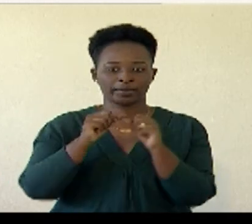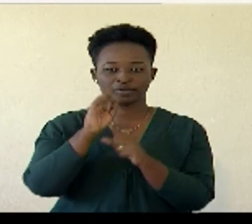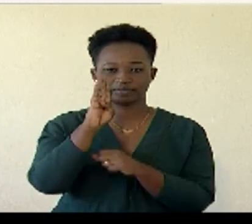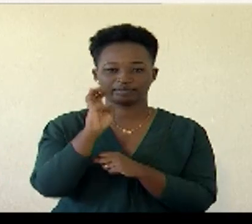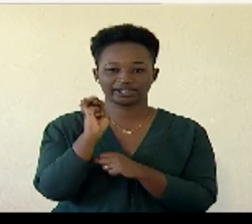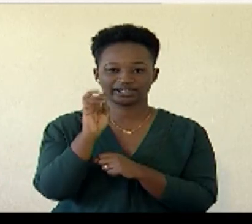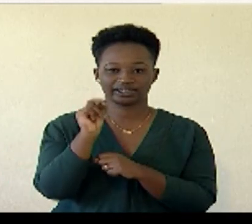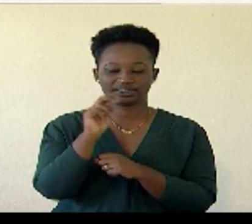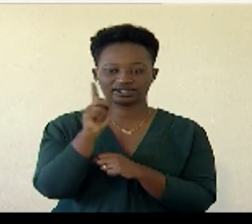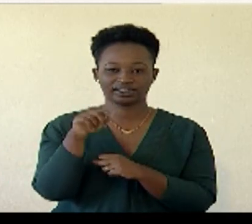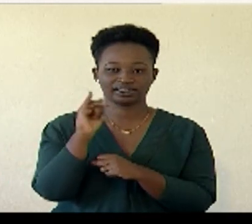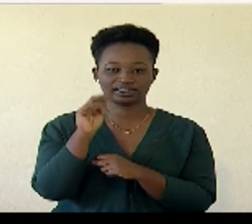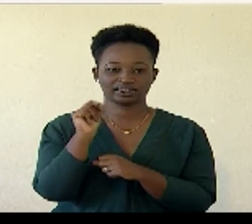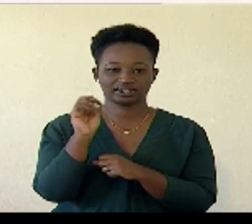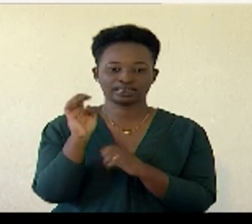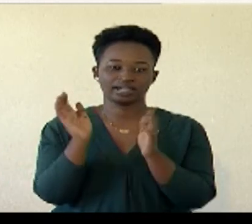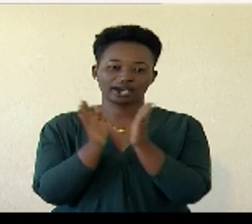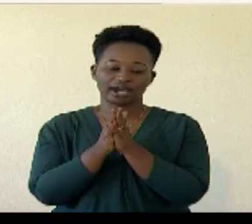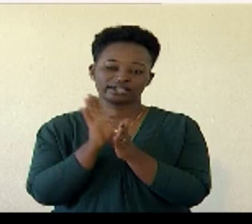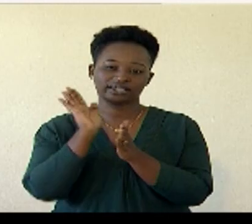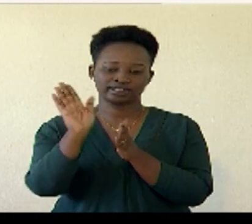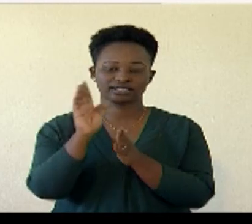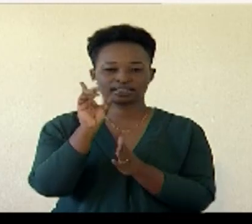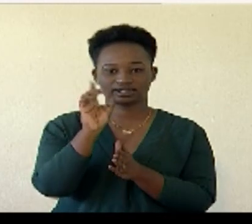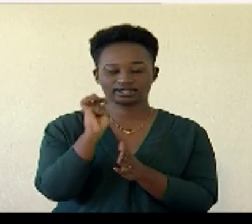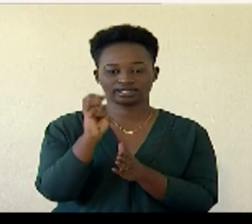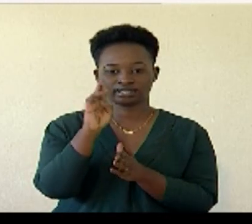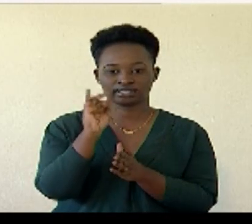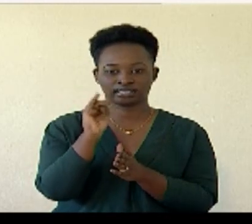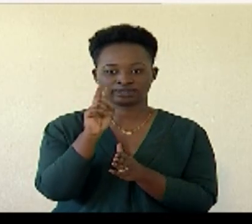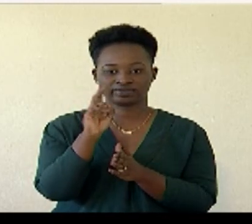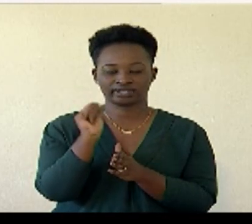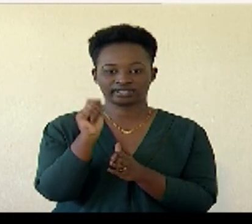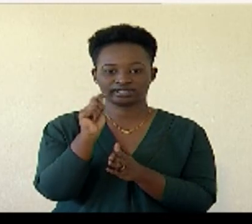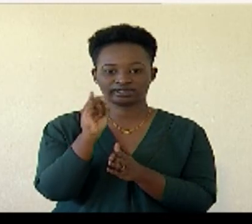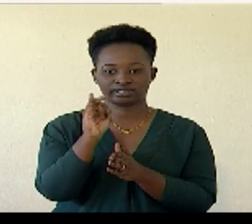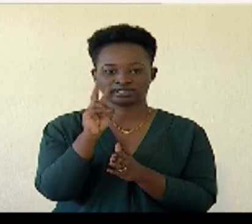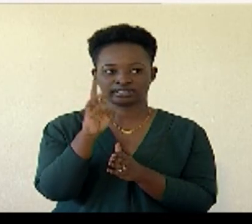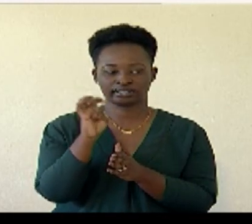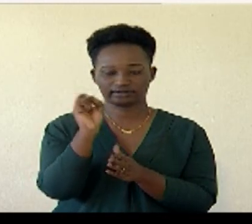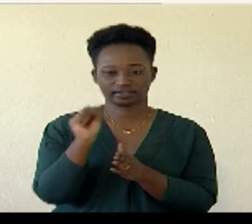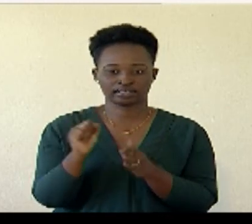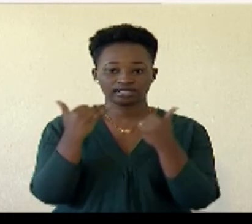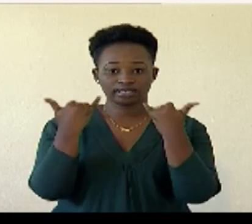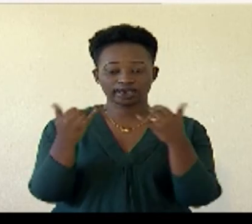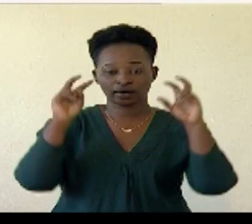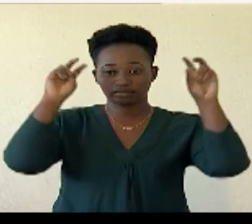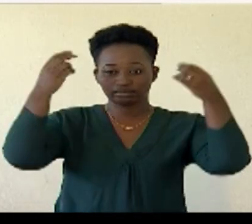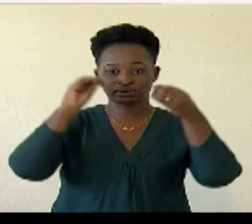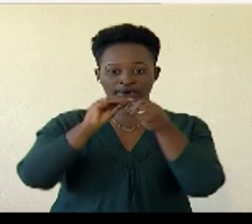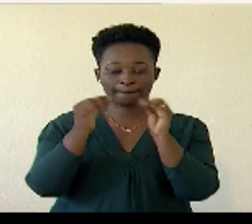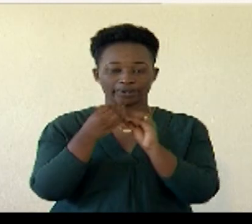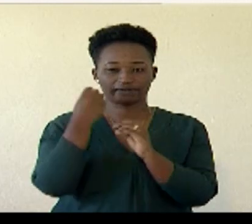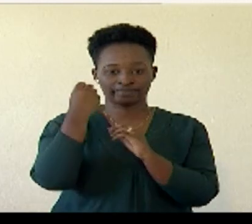and its derivatives. Still, we are on Unit 5, which is benzene and